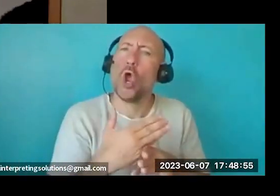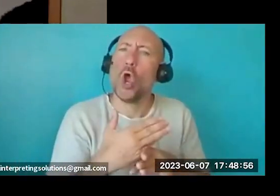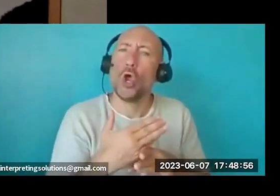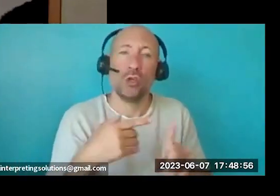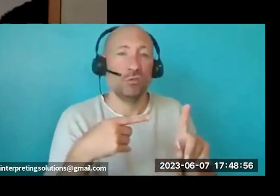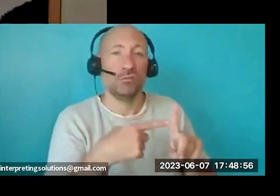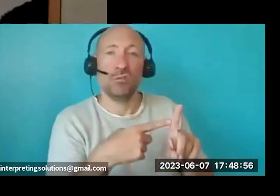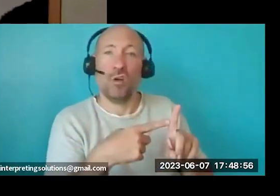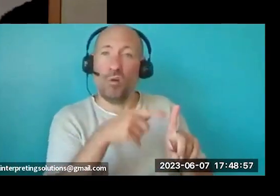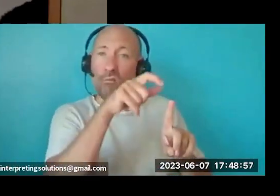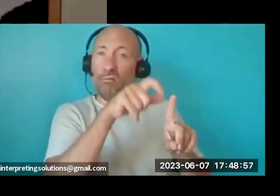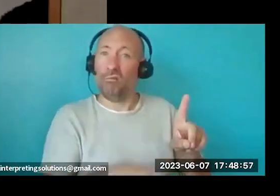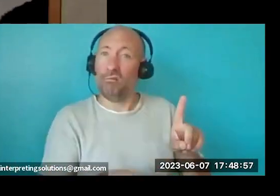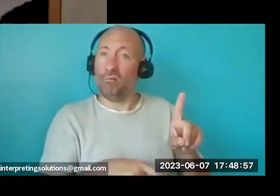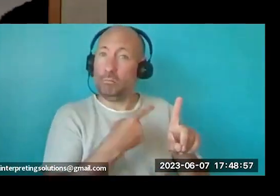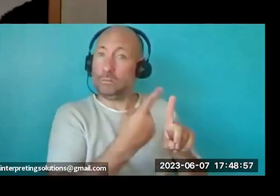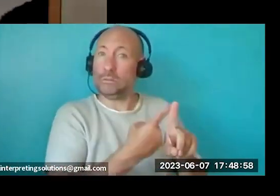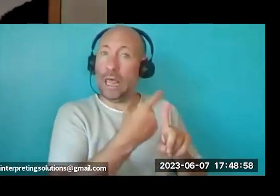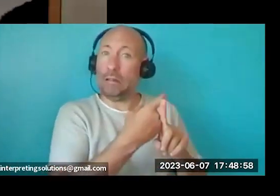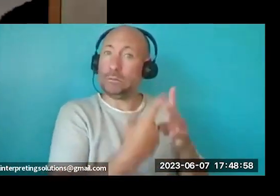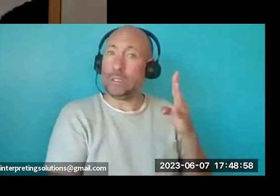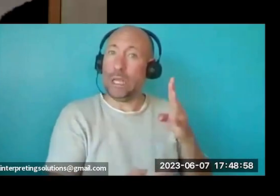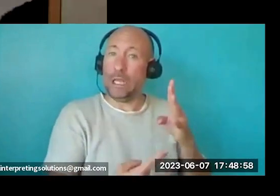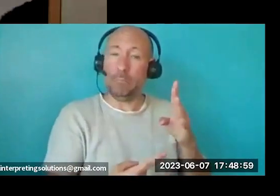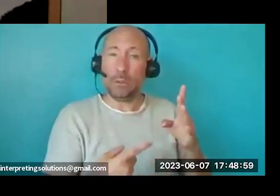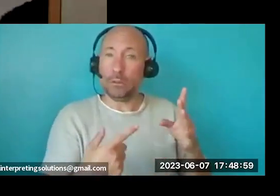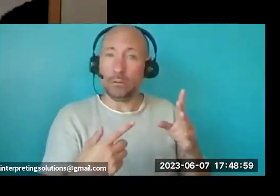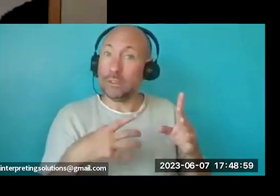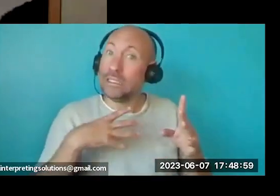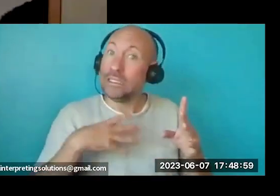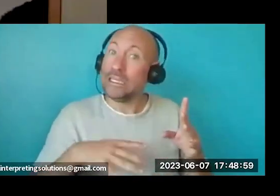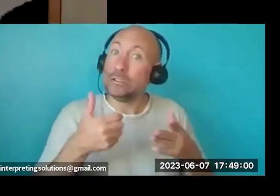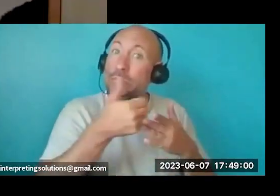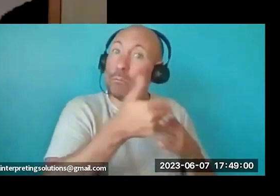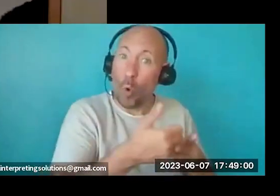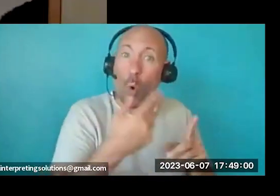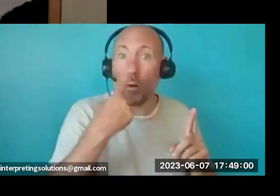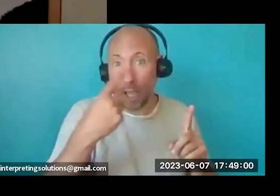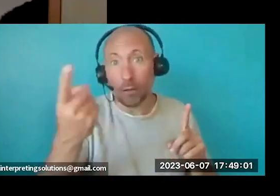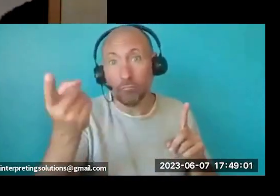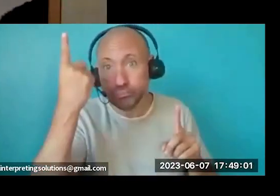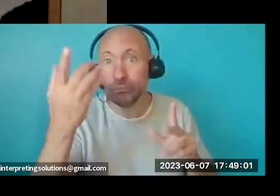full-time artists or people that are employed by the company, so we can